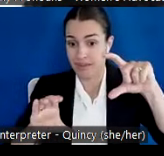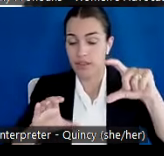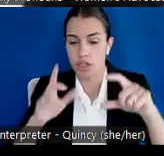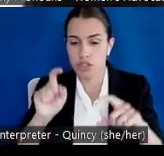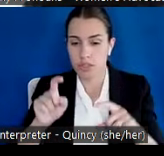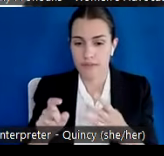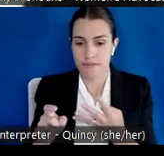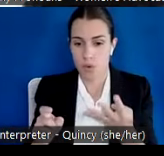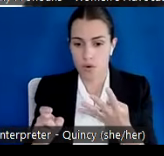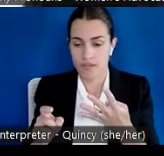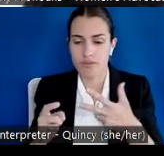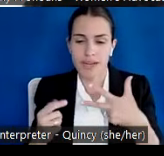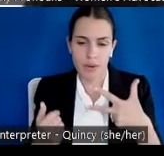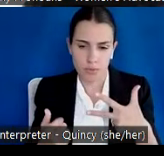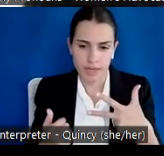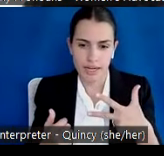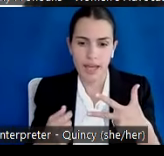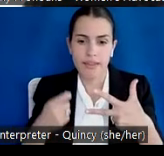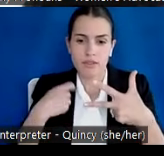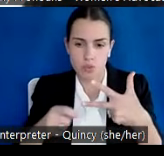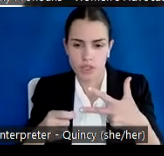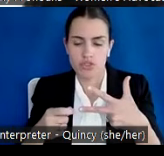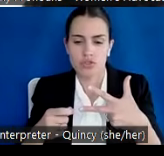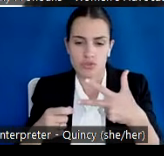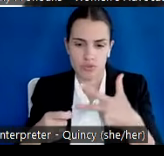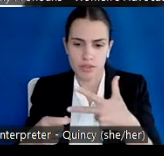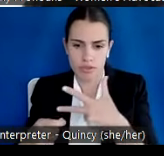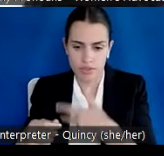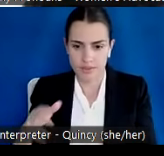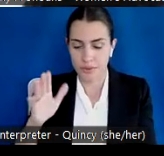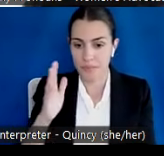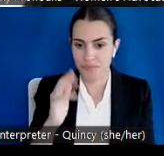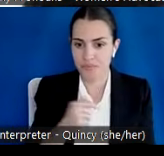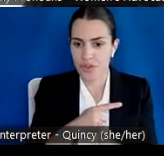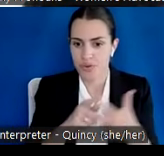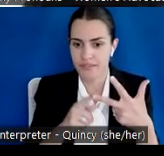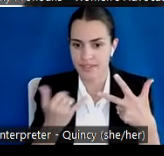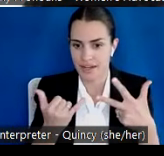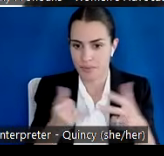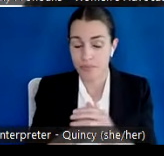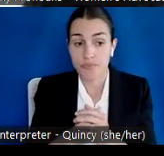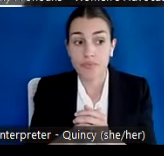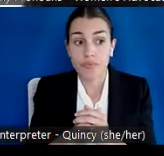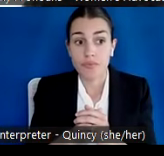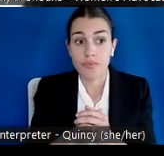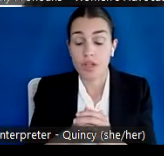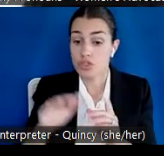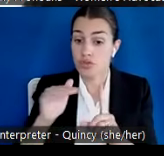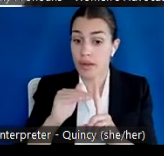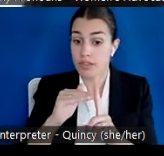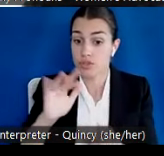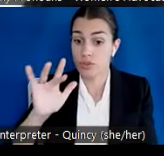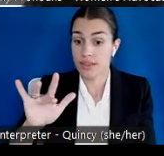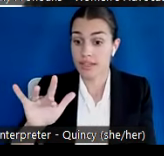and Quincy should be the three people you can see on the screen right now. And then just a reminder to click the button, everyone, to